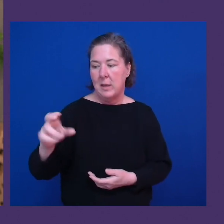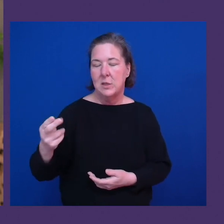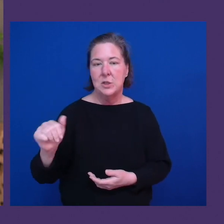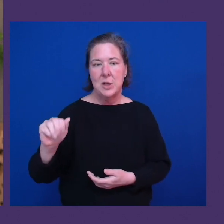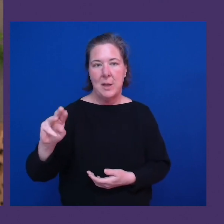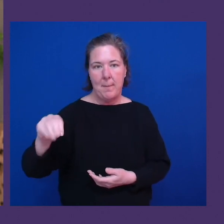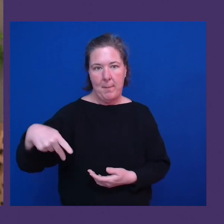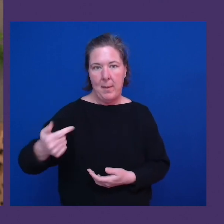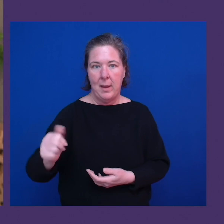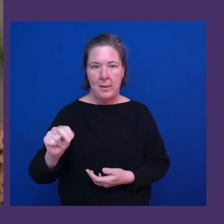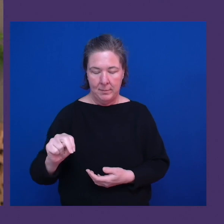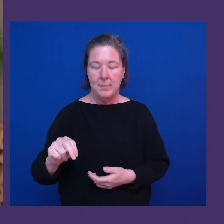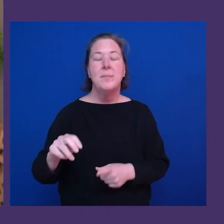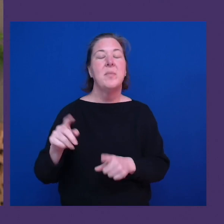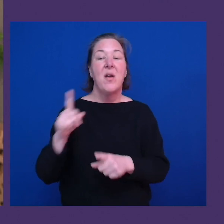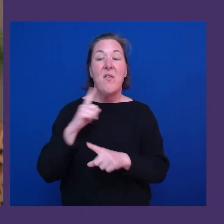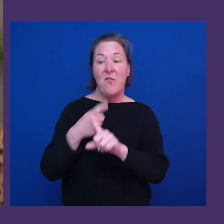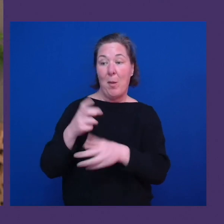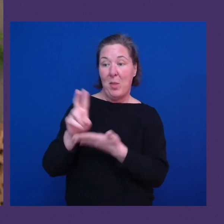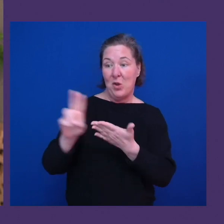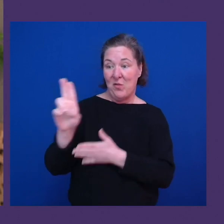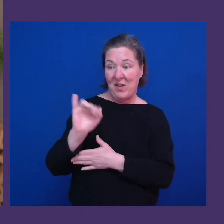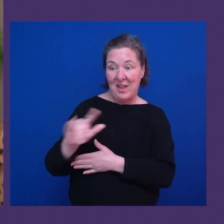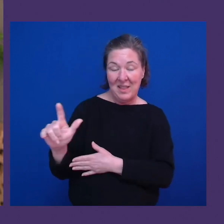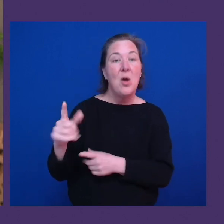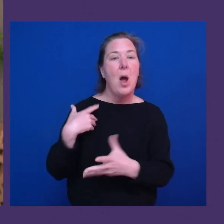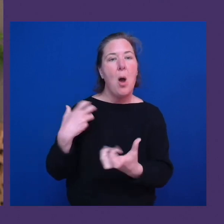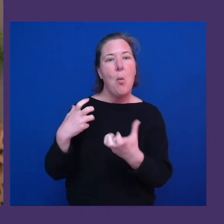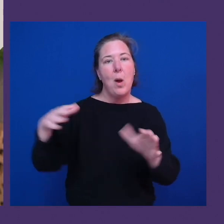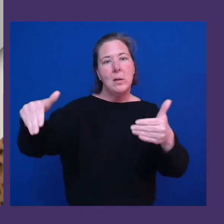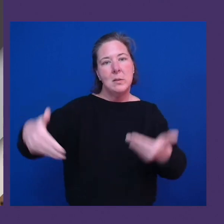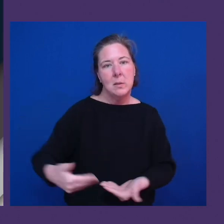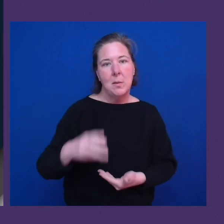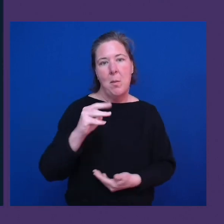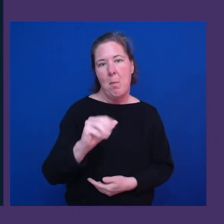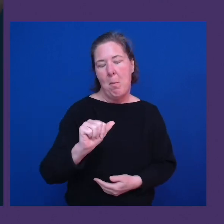of Illinois, I'd like to introduce Mark Hasegawa-Johnson.